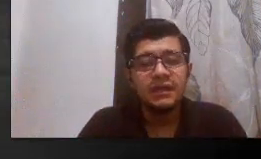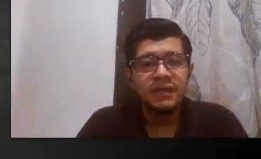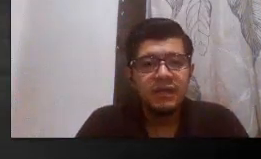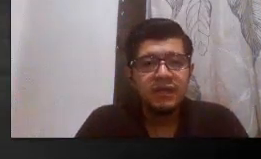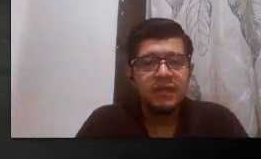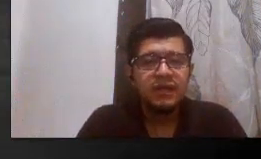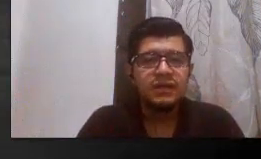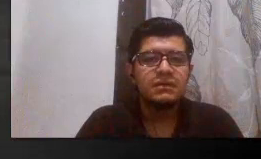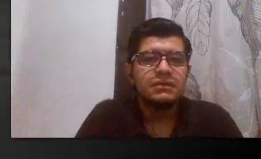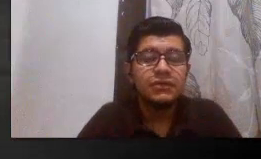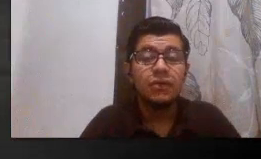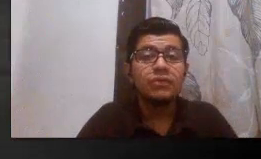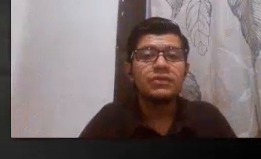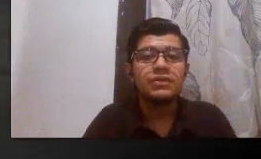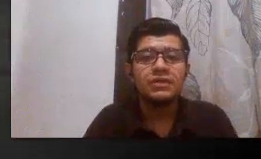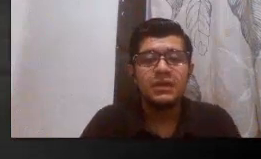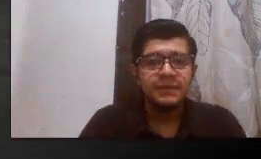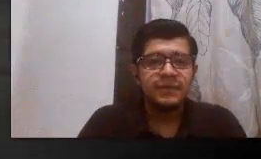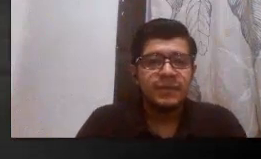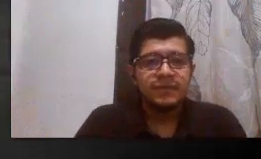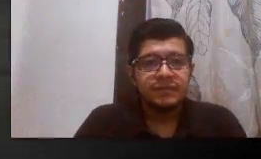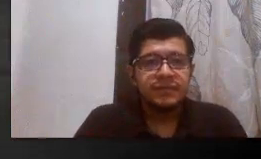head, and shoulders,